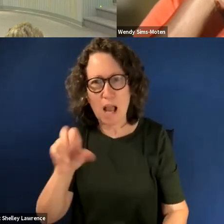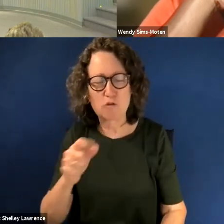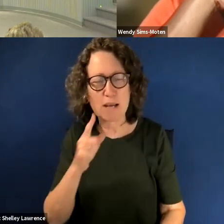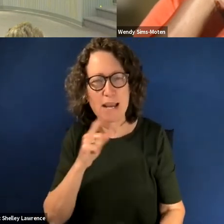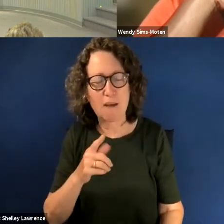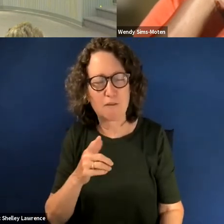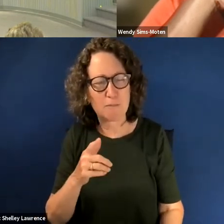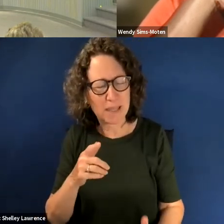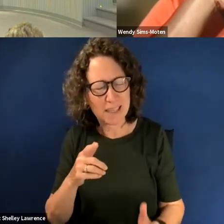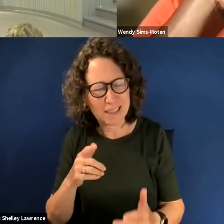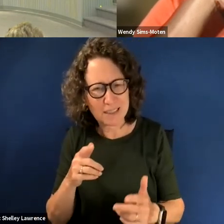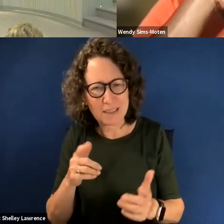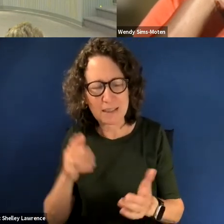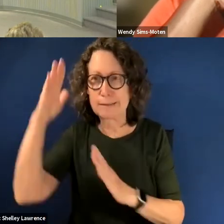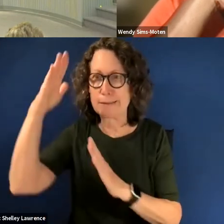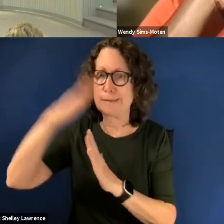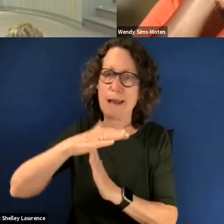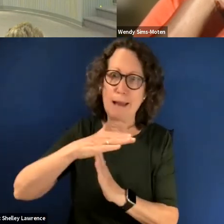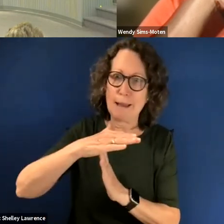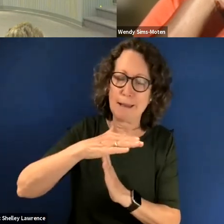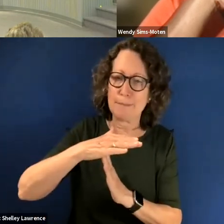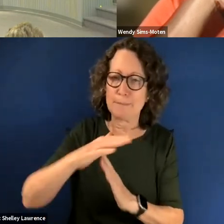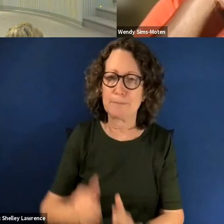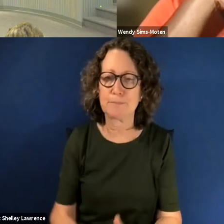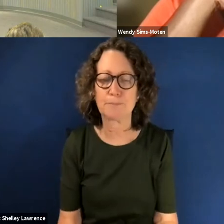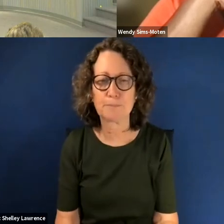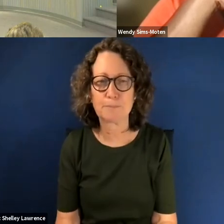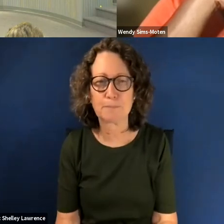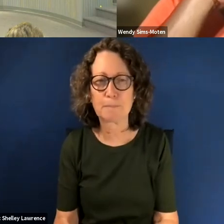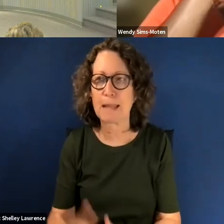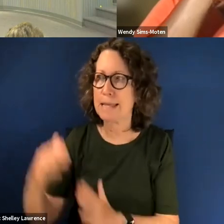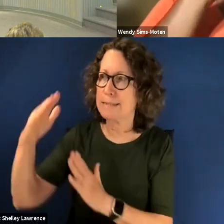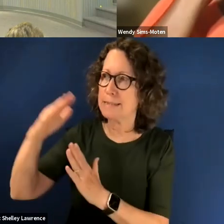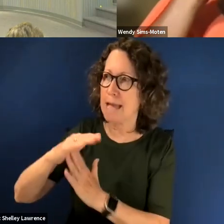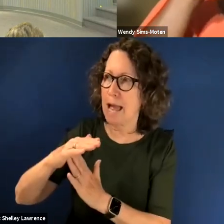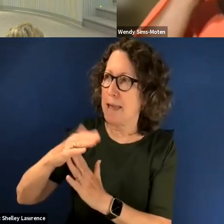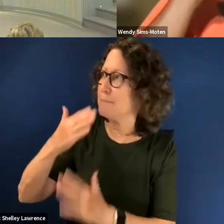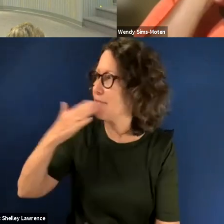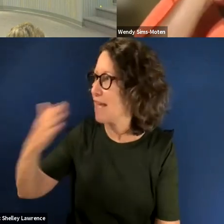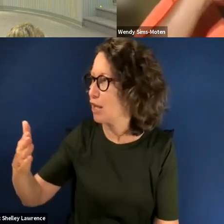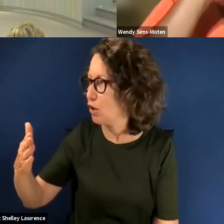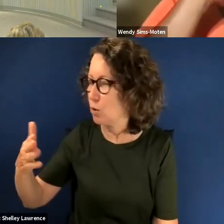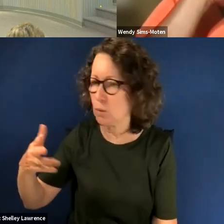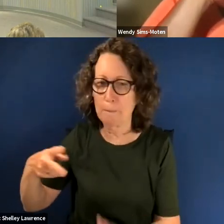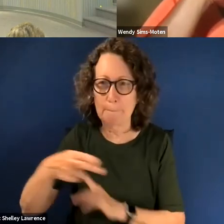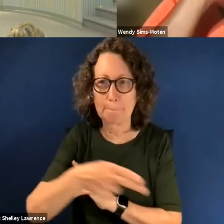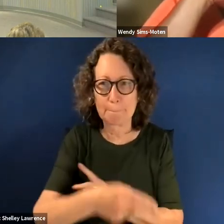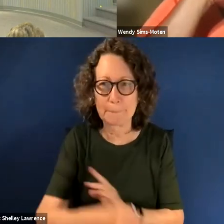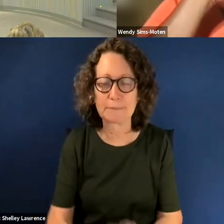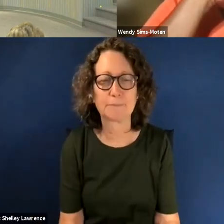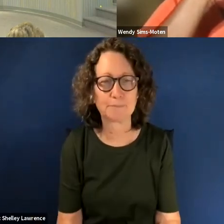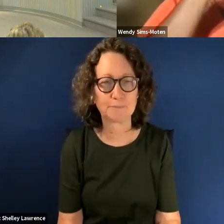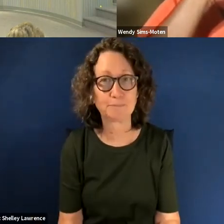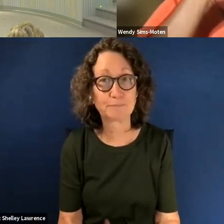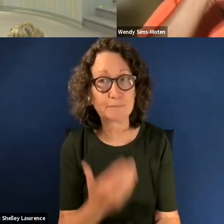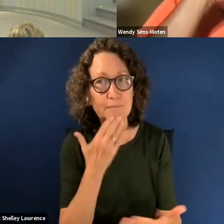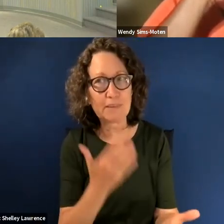liberally counting COVID deaths and are on record for doing so, counting all kinds of causes. Thank you. Thank